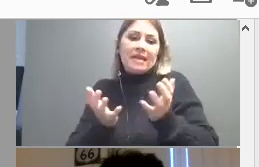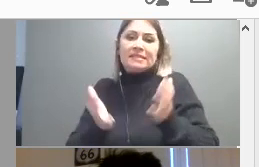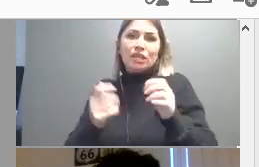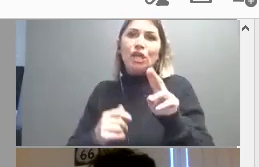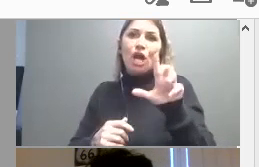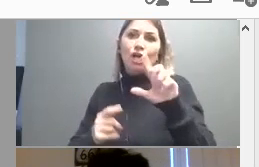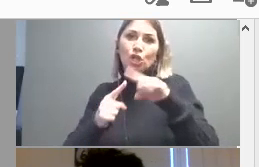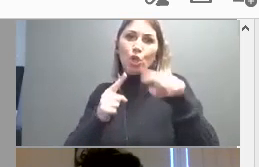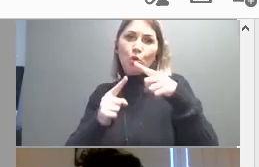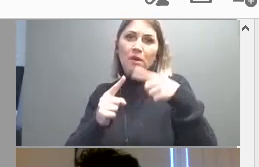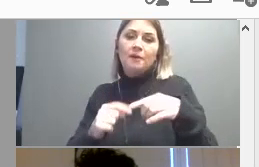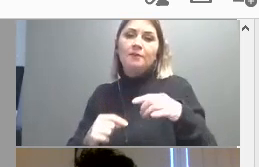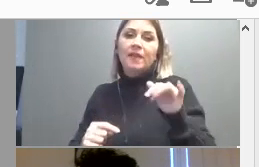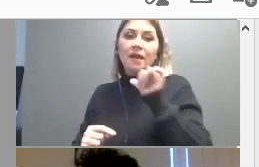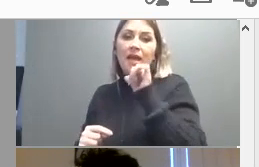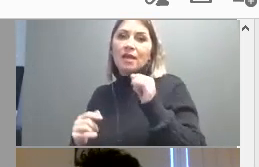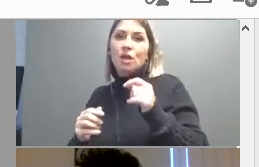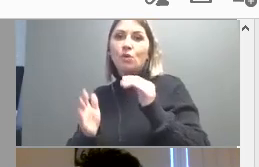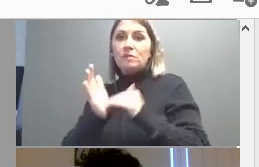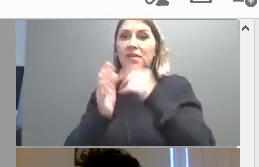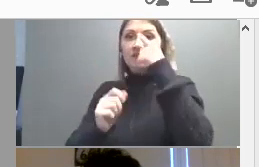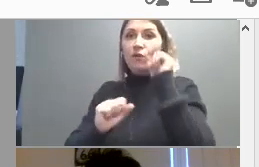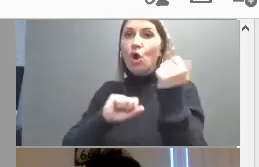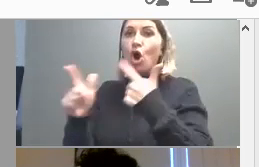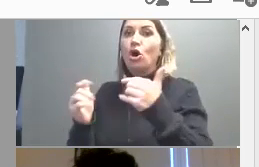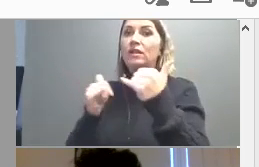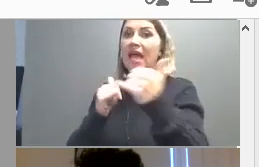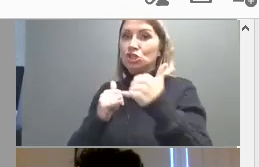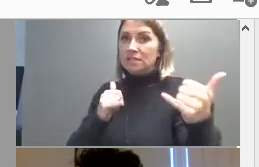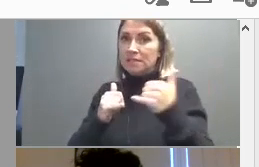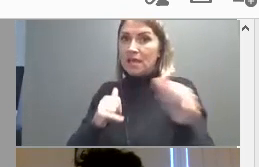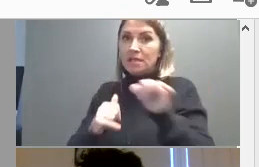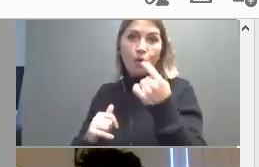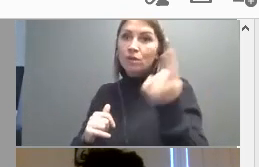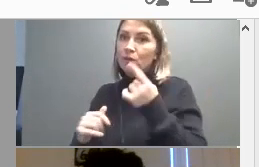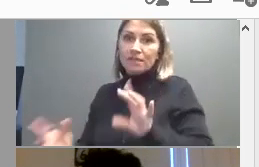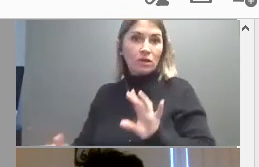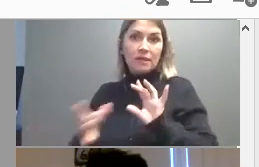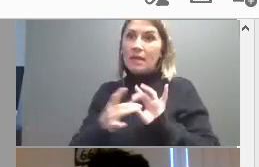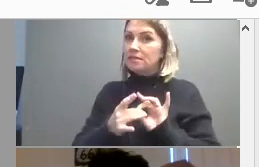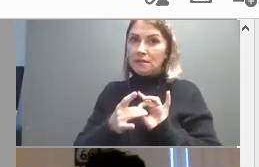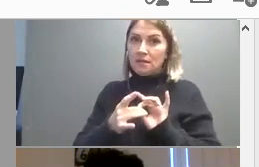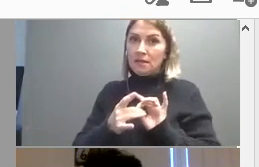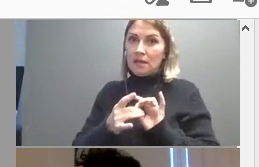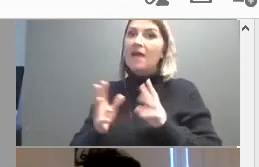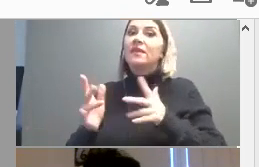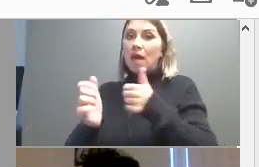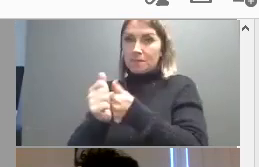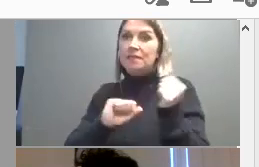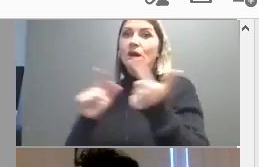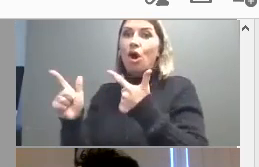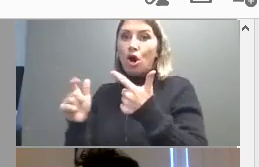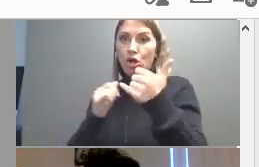for all edges, not just the edges connected to us, but repeats for all edges, and updates all edges and